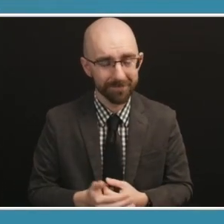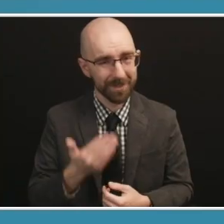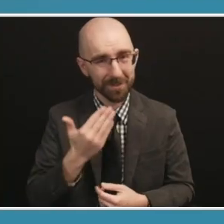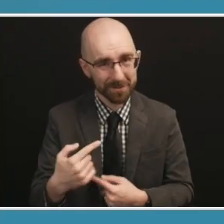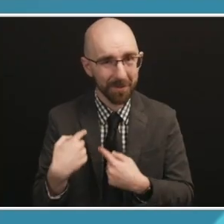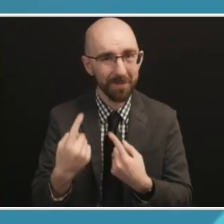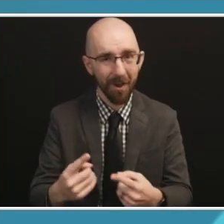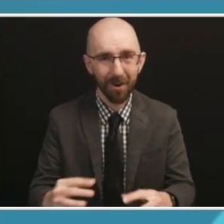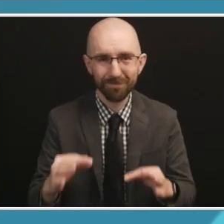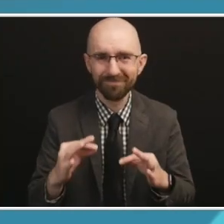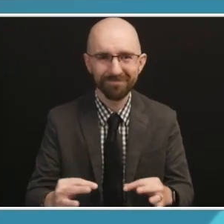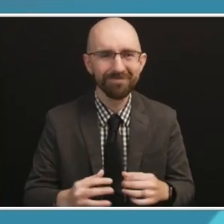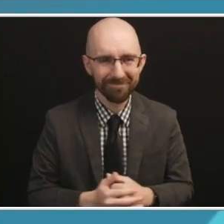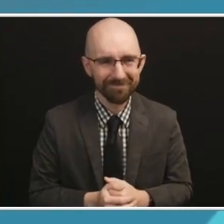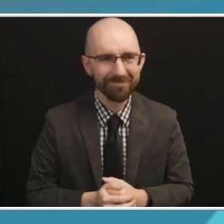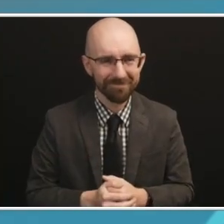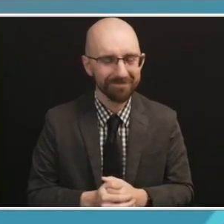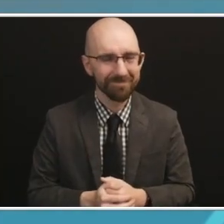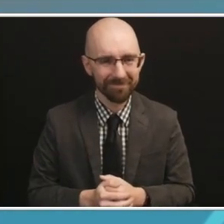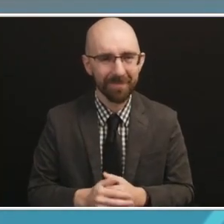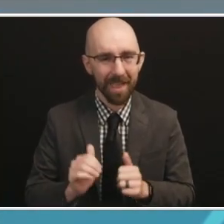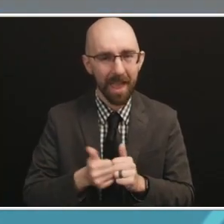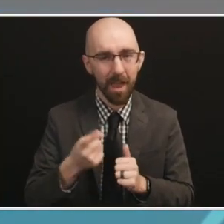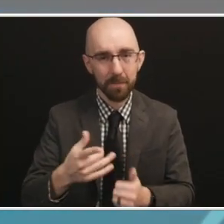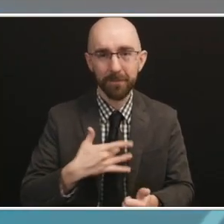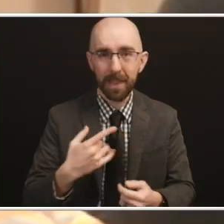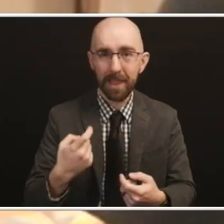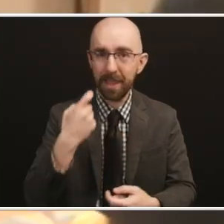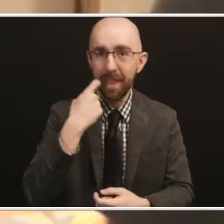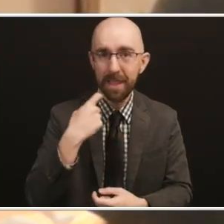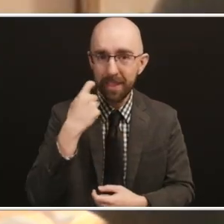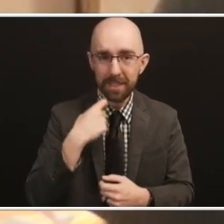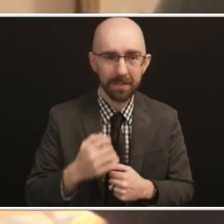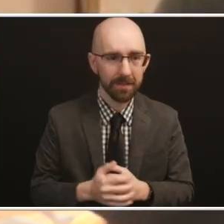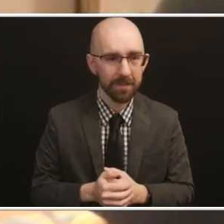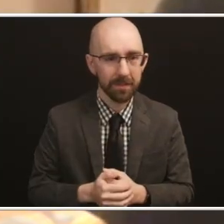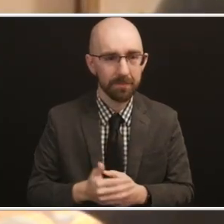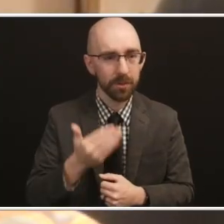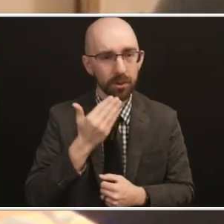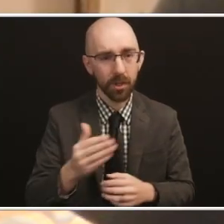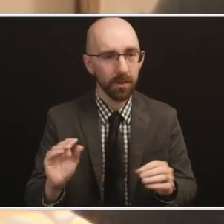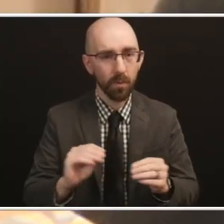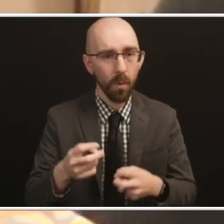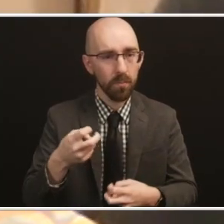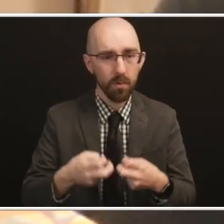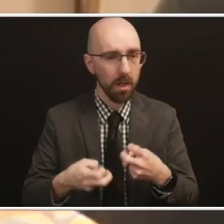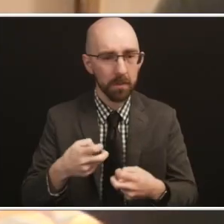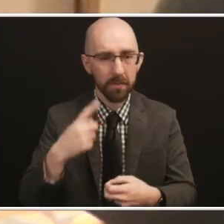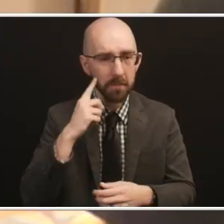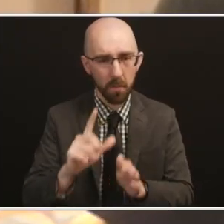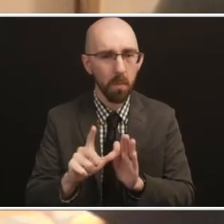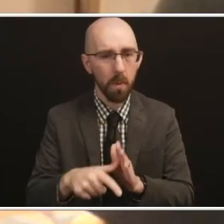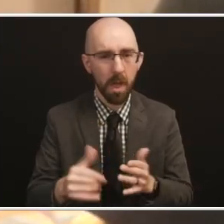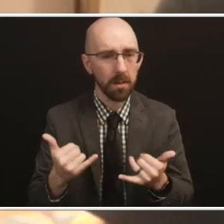problems. How have you been feeling lately? Good. I haven't had any problems for quite a